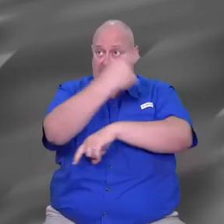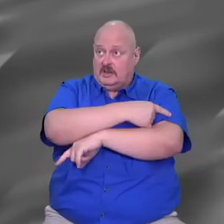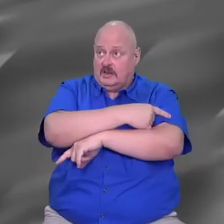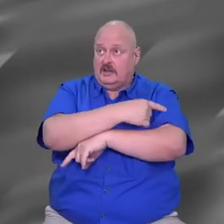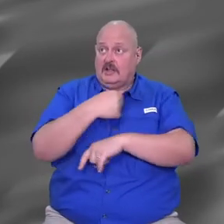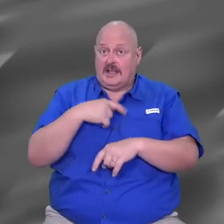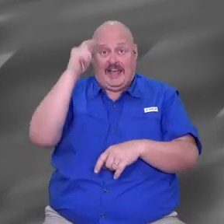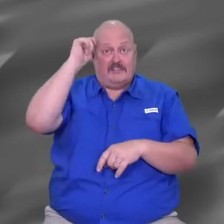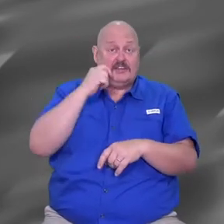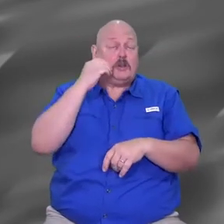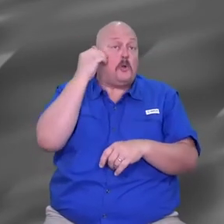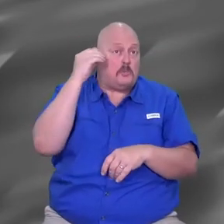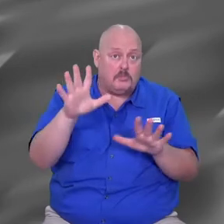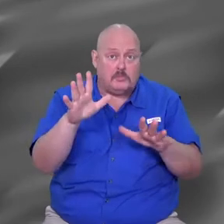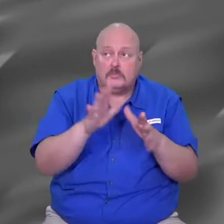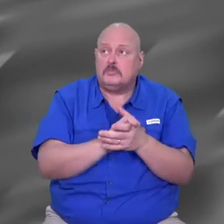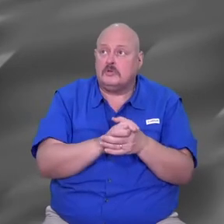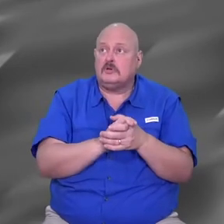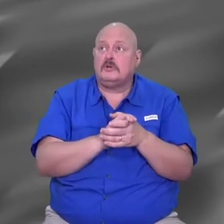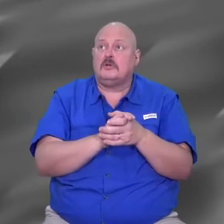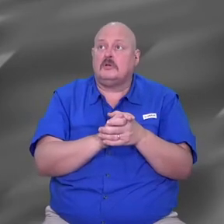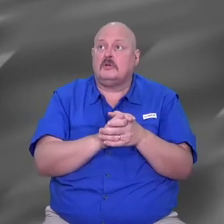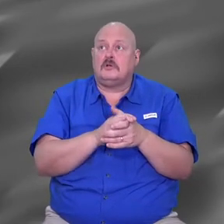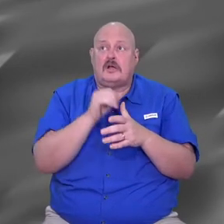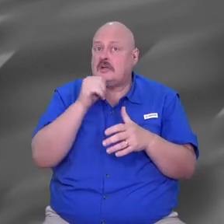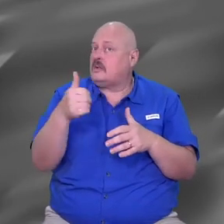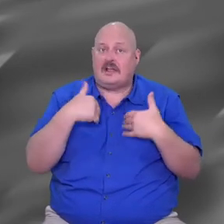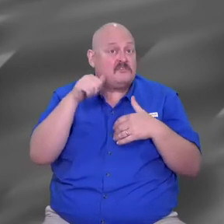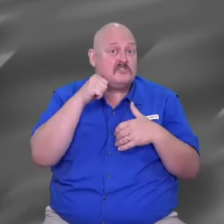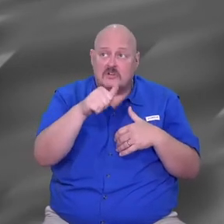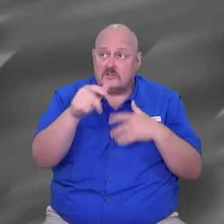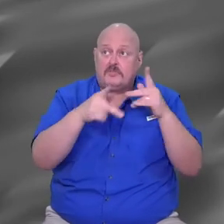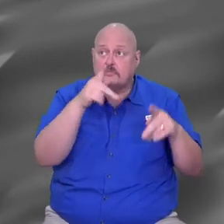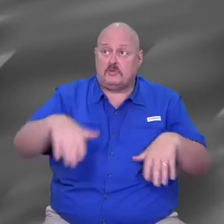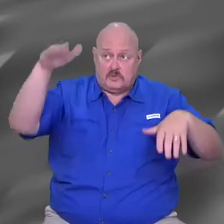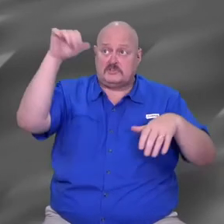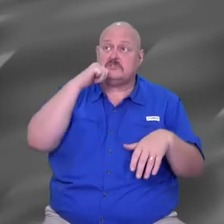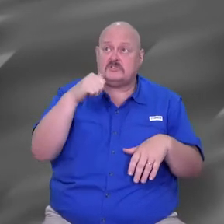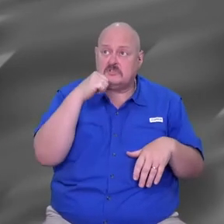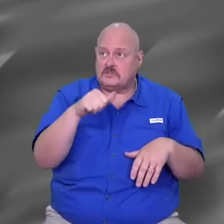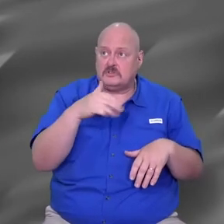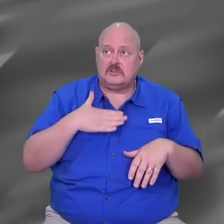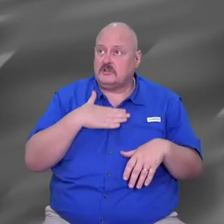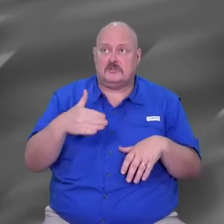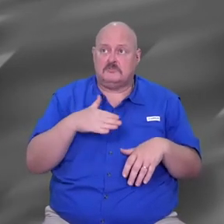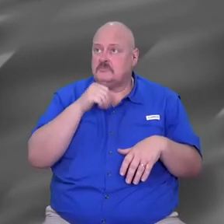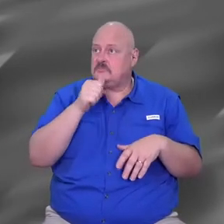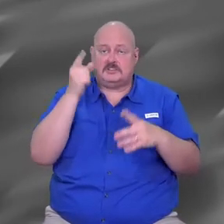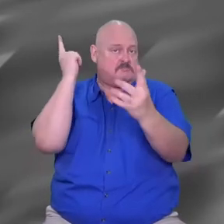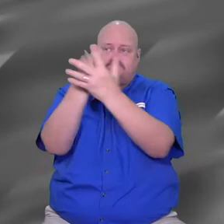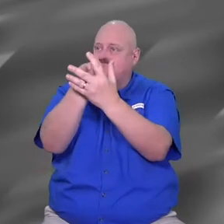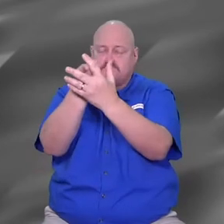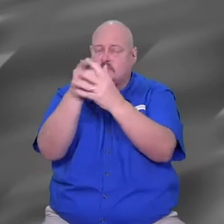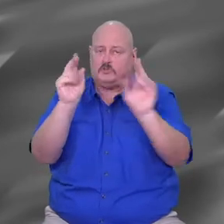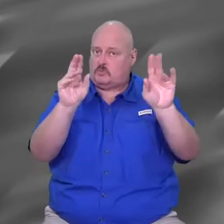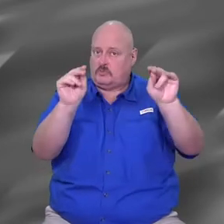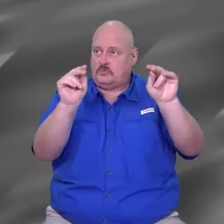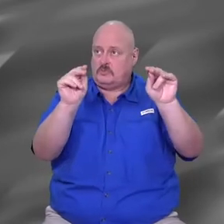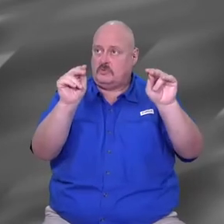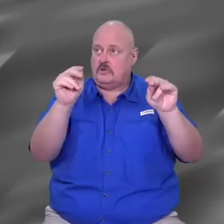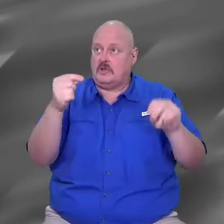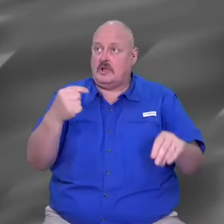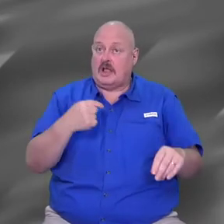got teenagers in the home. And I don't have girls, and so those of you who are raising girls, please do not throw the arrows at me. I'm just telling you,